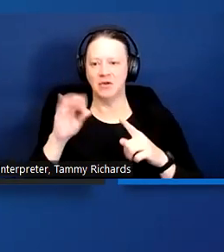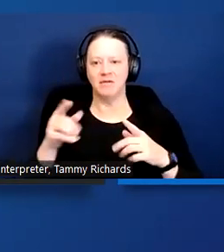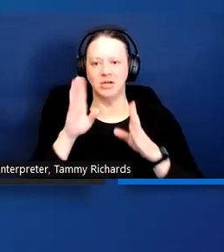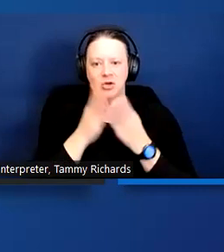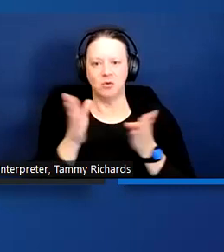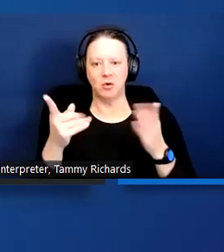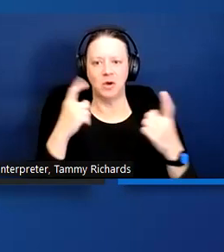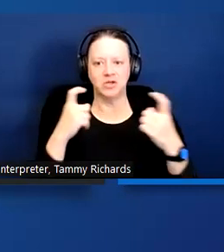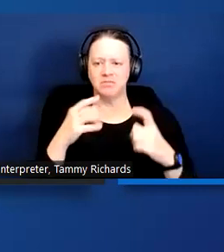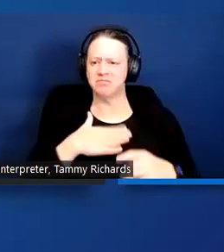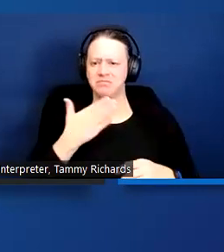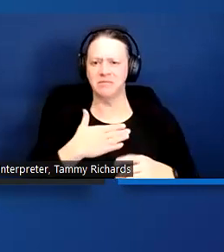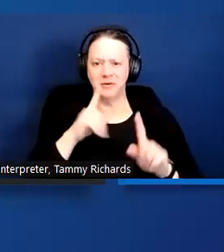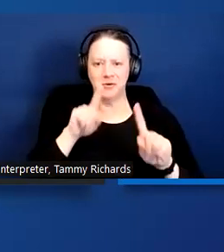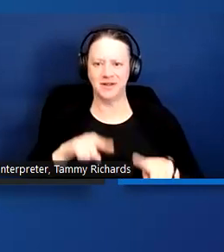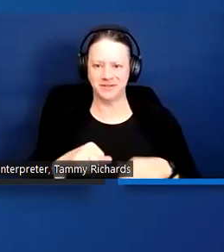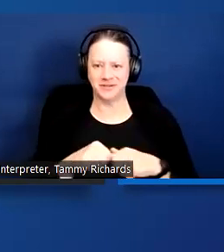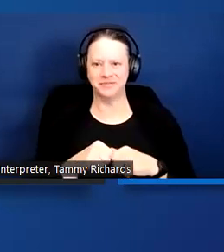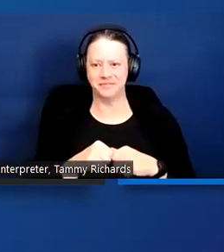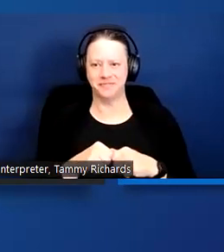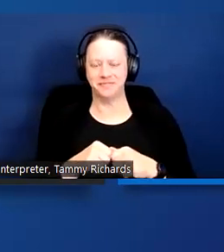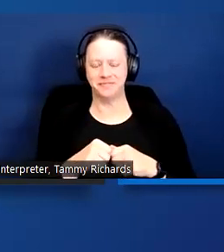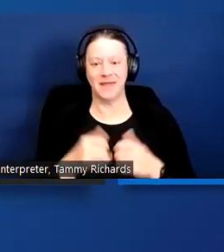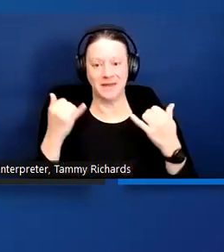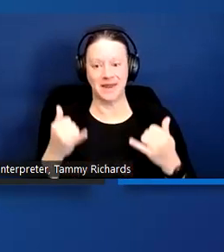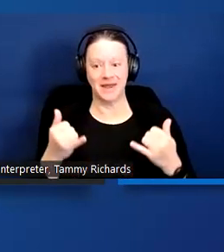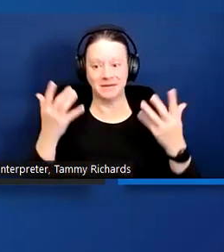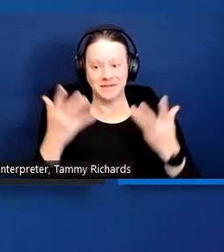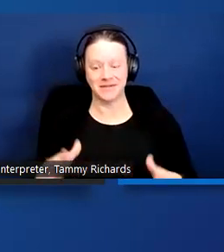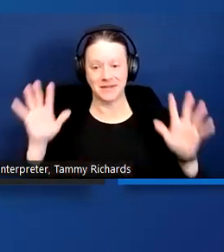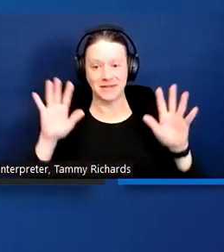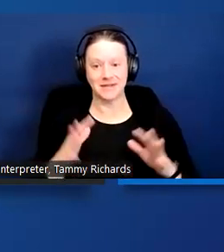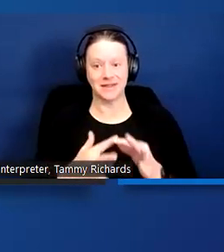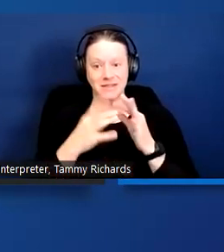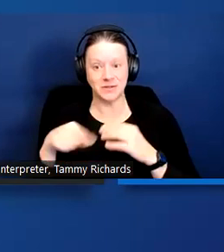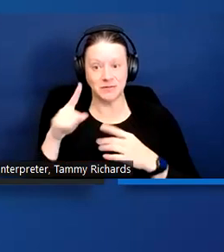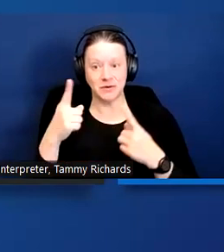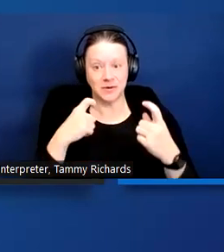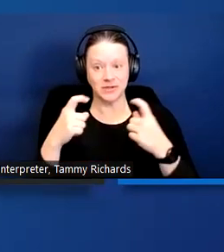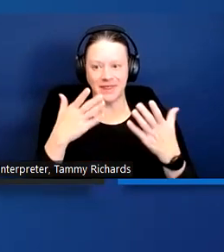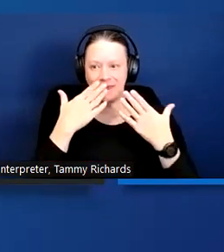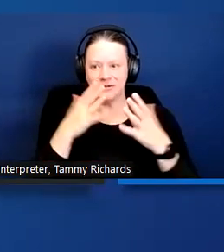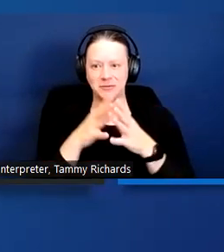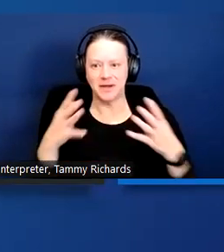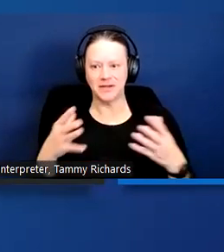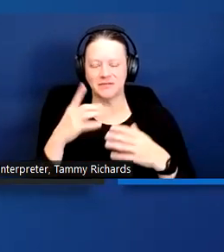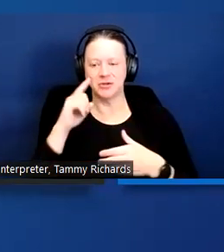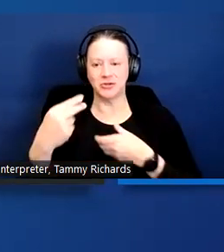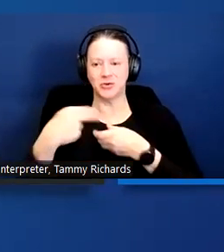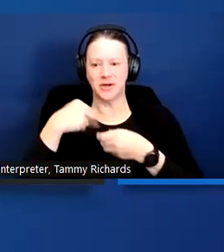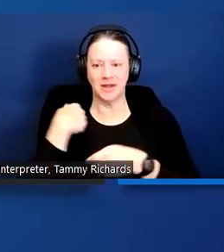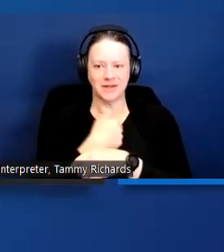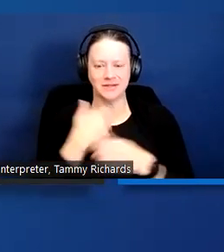I'm always happy to answer those. With that, we are done unless people have questions. So thank you everyone for joining us